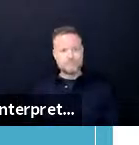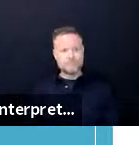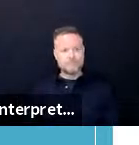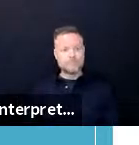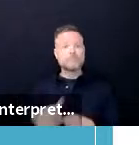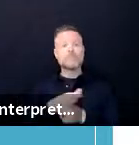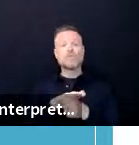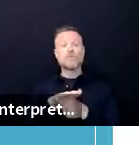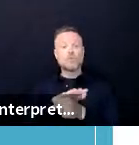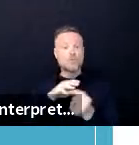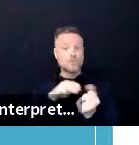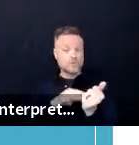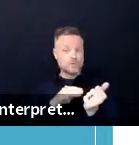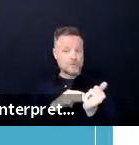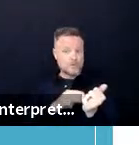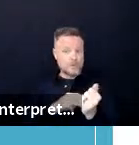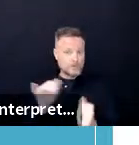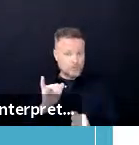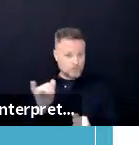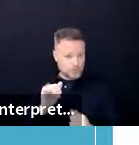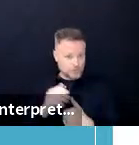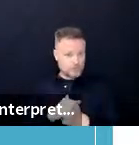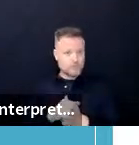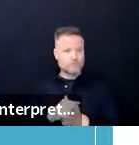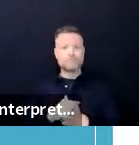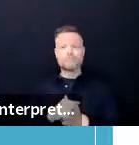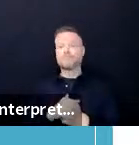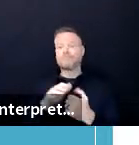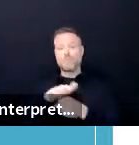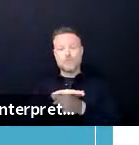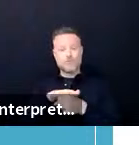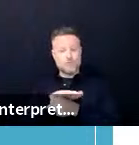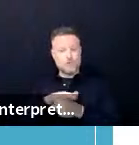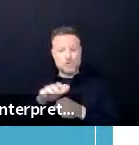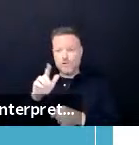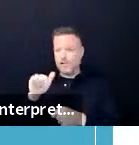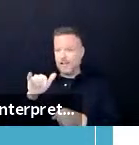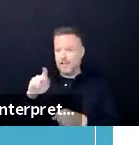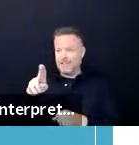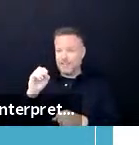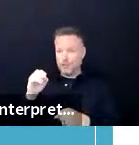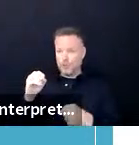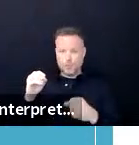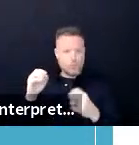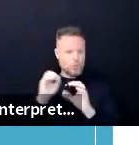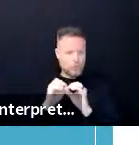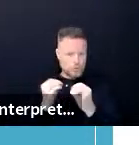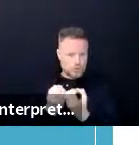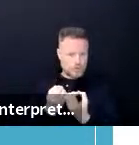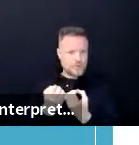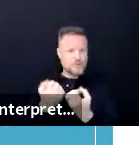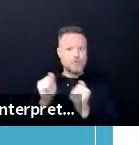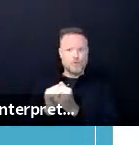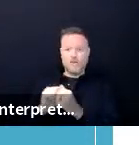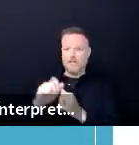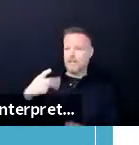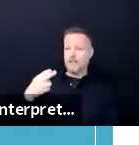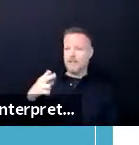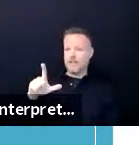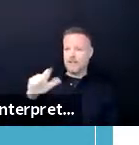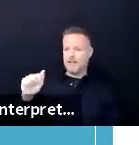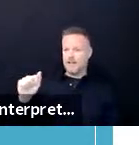Local doctors, local trusted Latino organizations that collaborate through the KLAC stakeholder efforts.